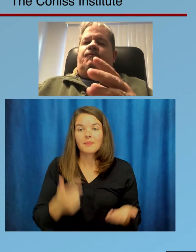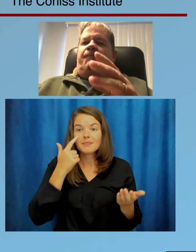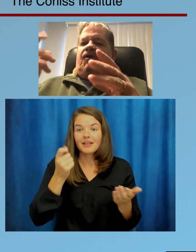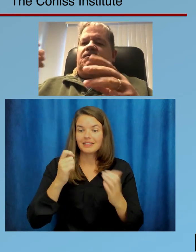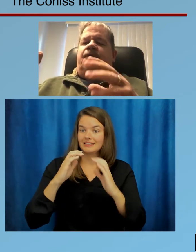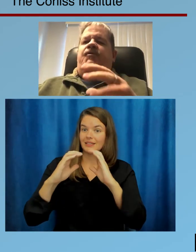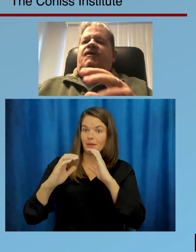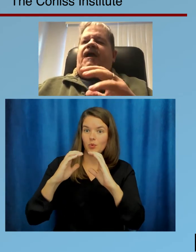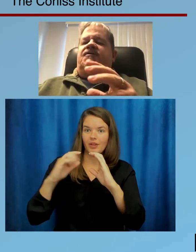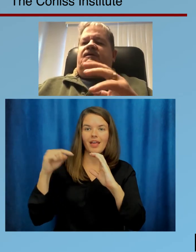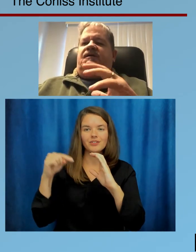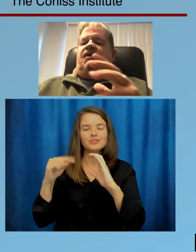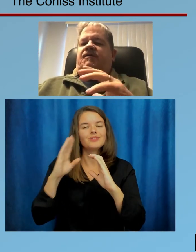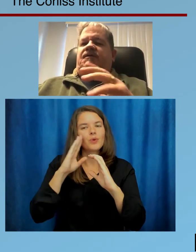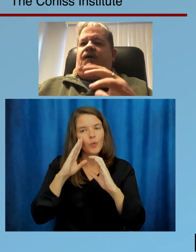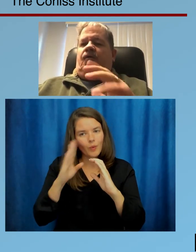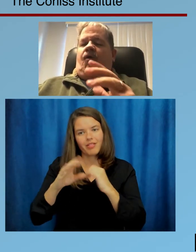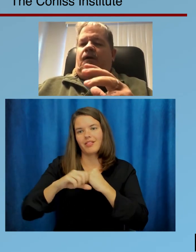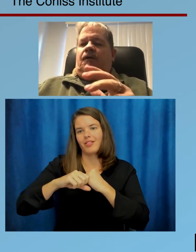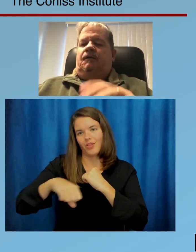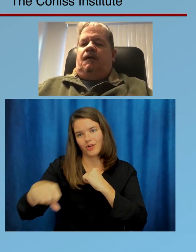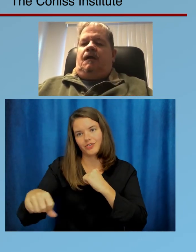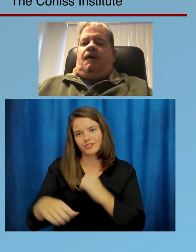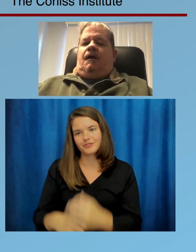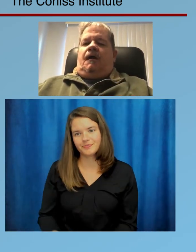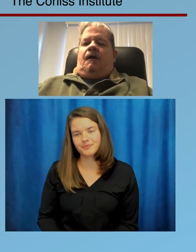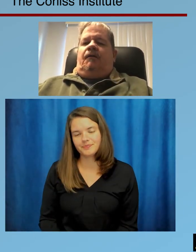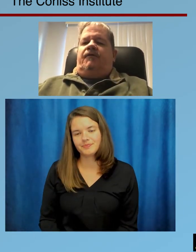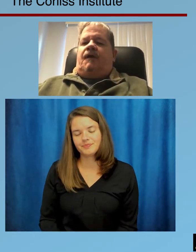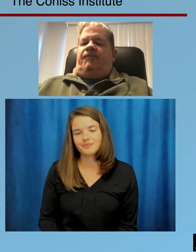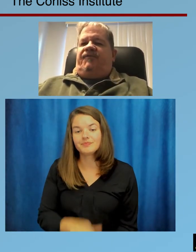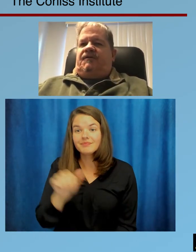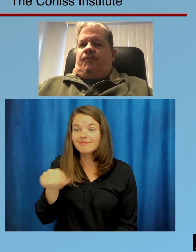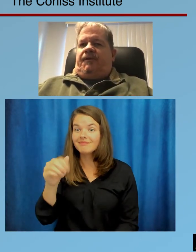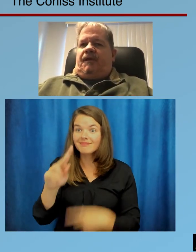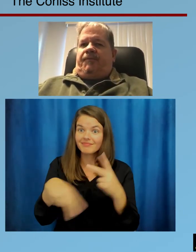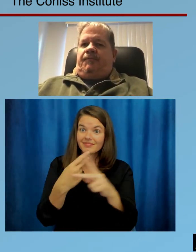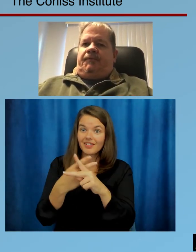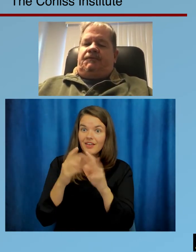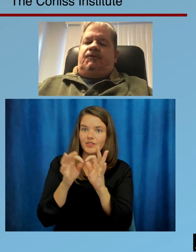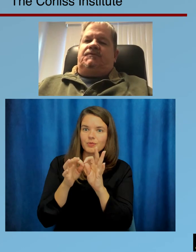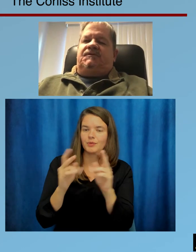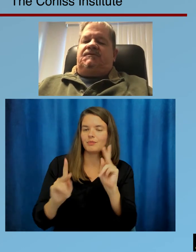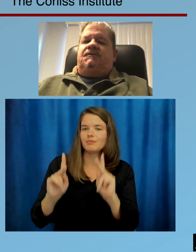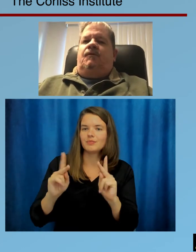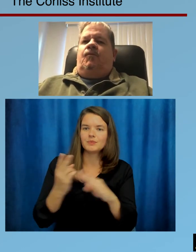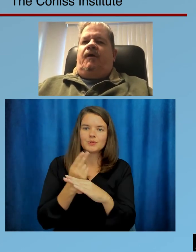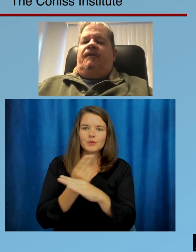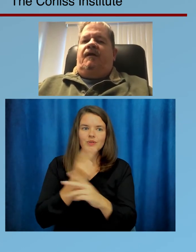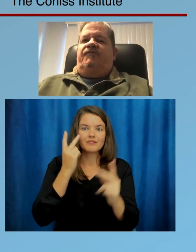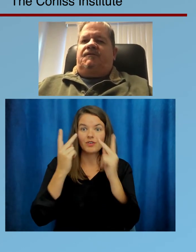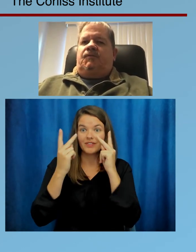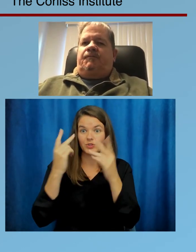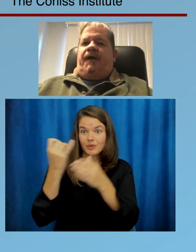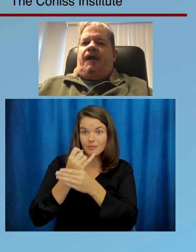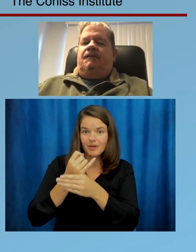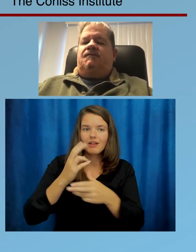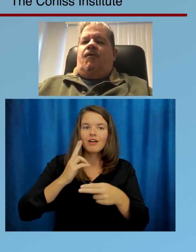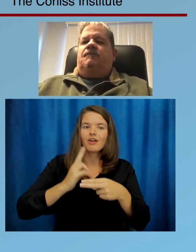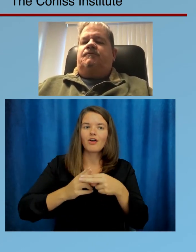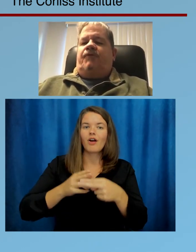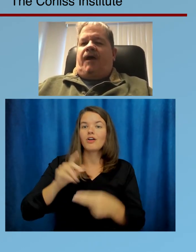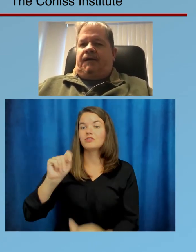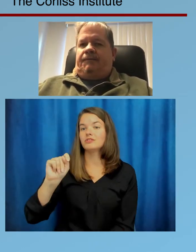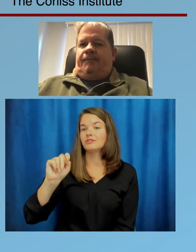So that this way, because communication is going to take longer. Another type of interpreting that people use when they're visually impaired